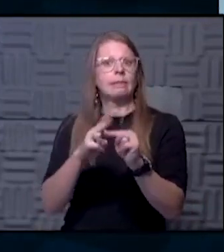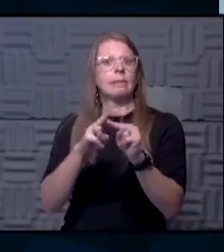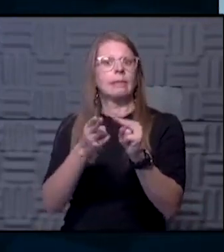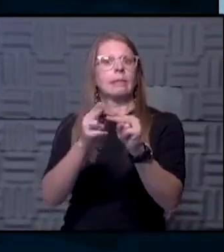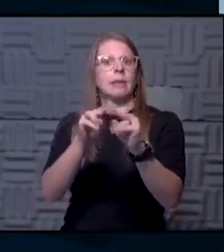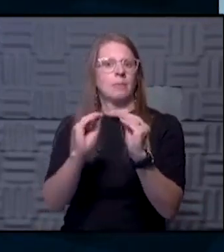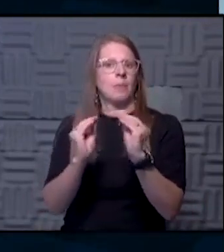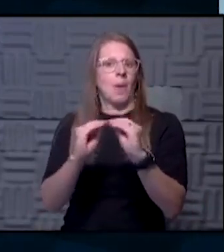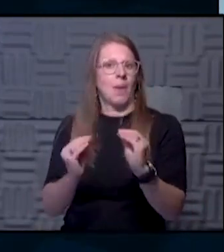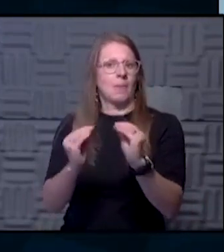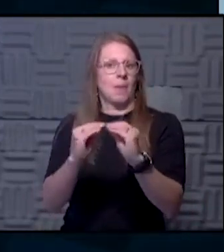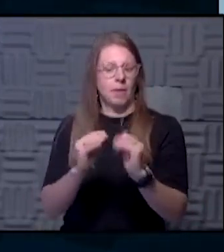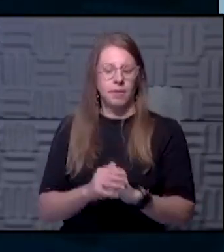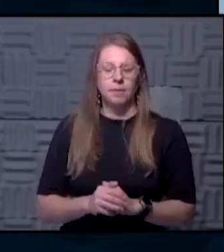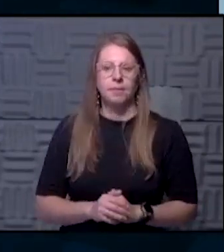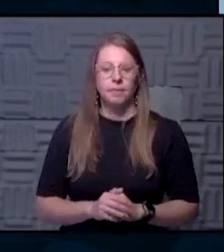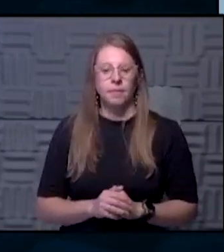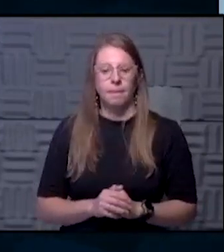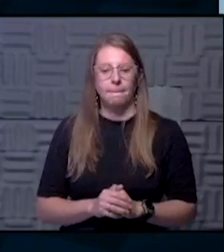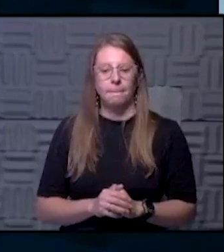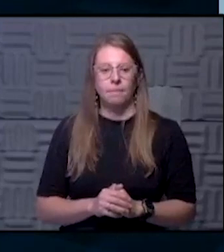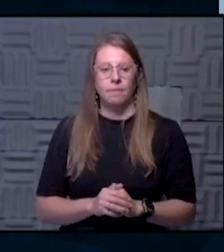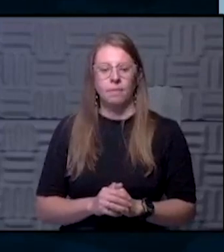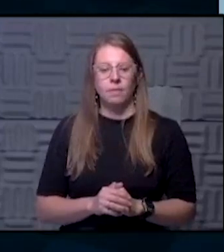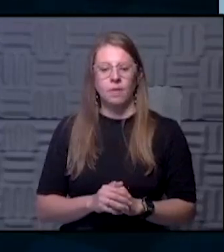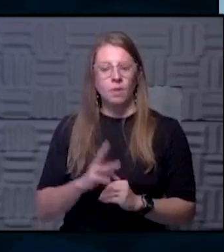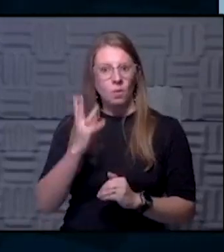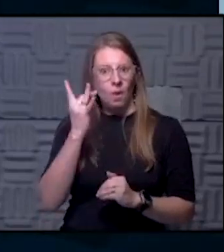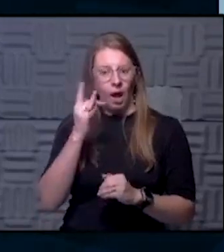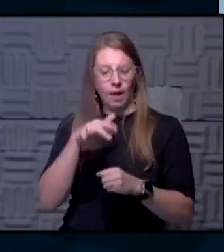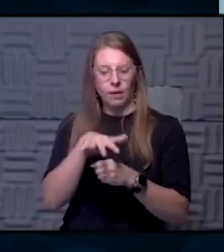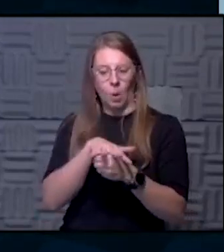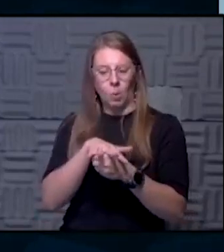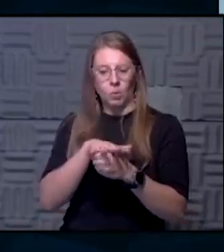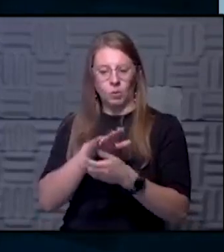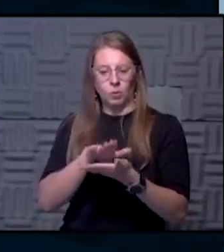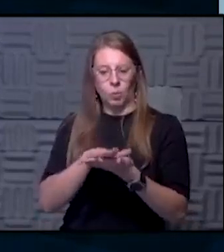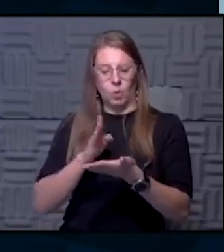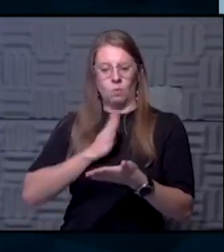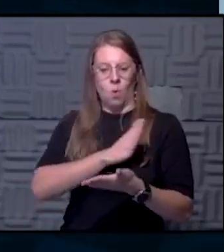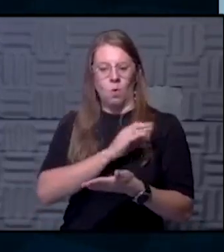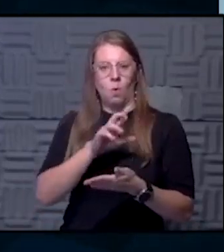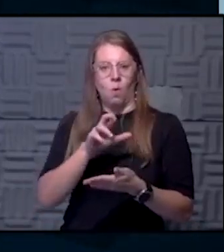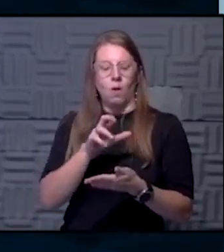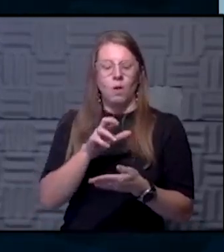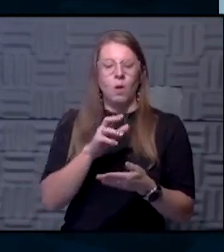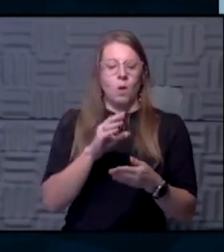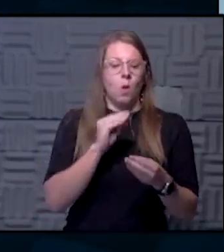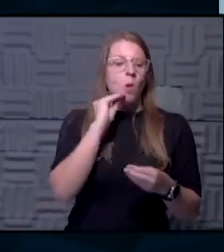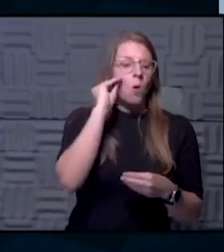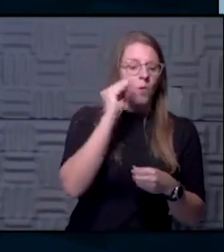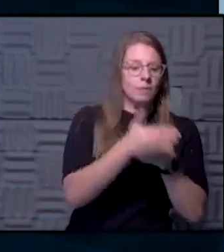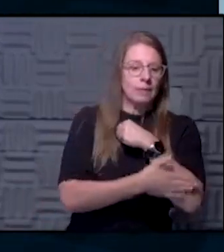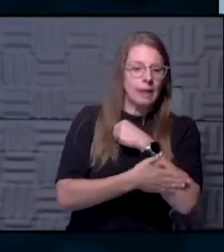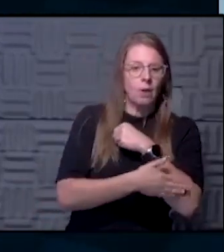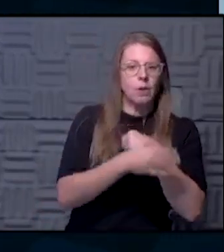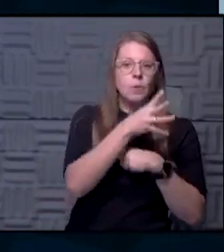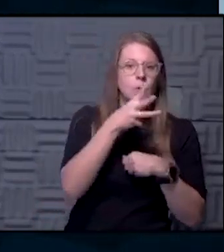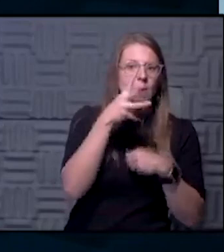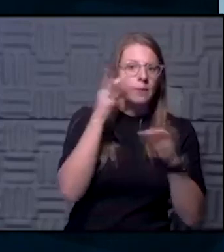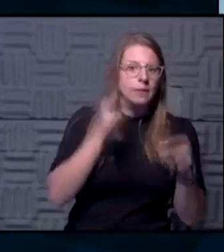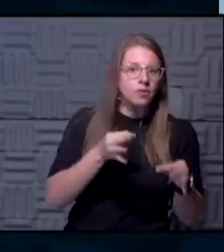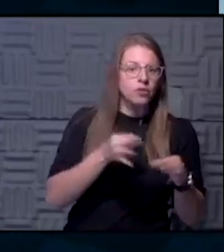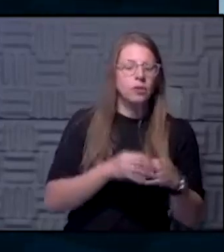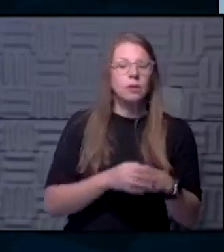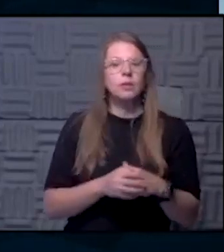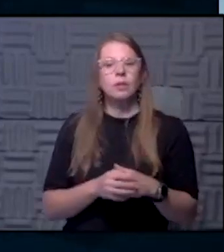little. And that's all driven by their local school boards. It's all home county rule decisions. And I